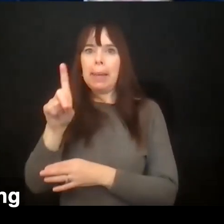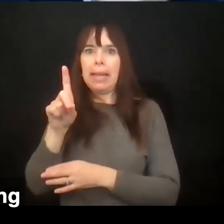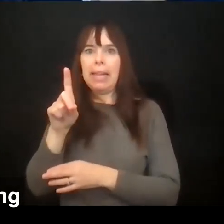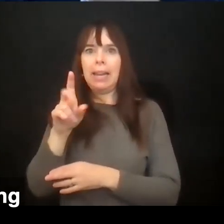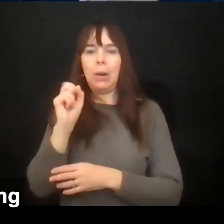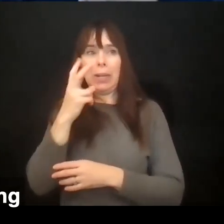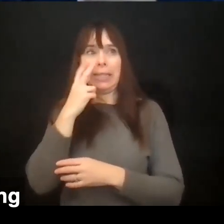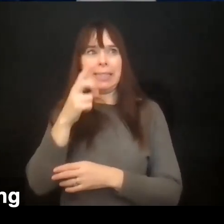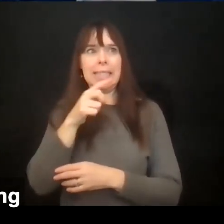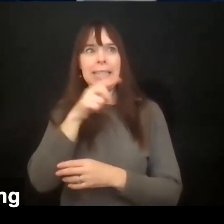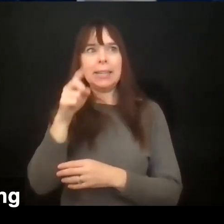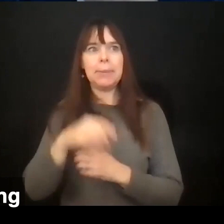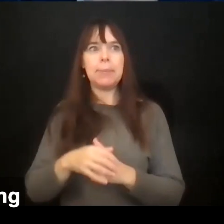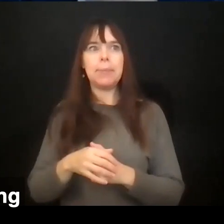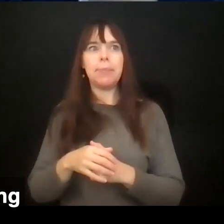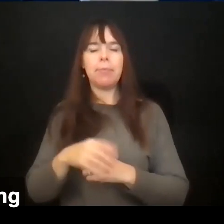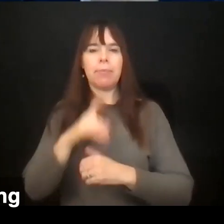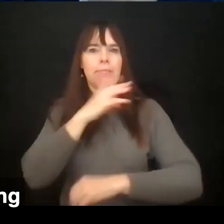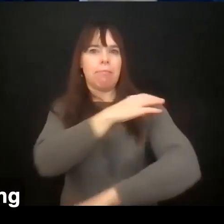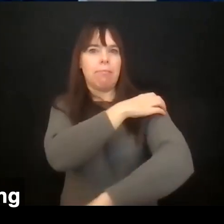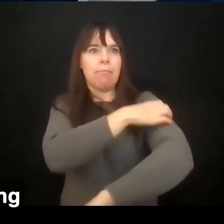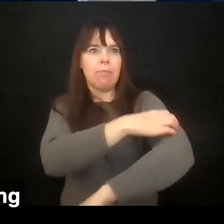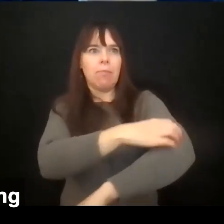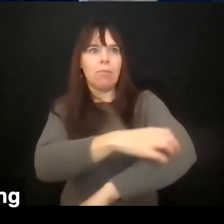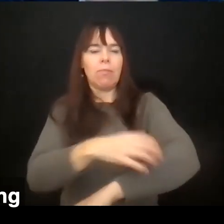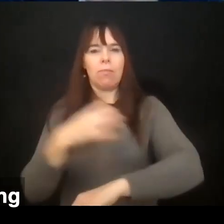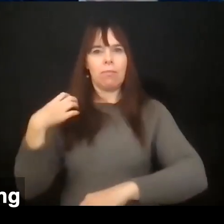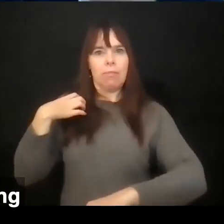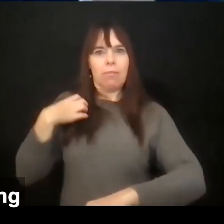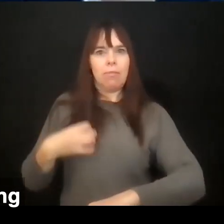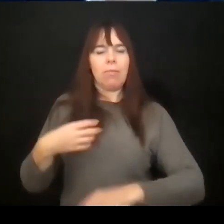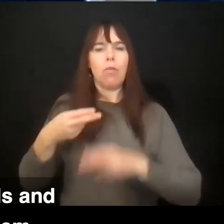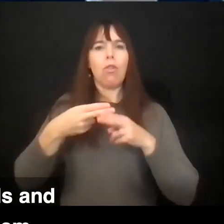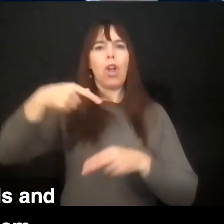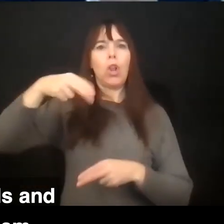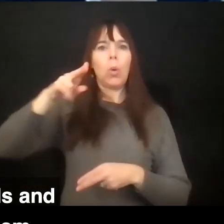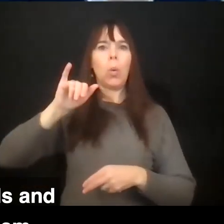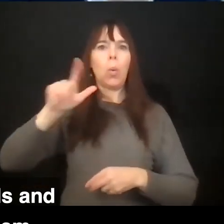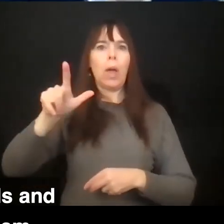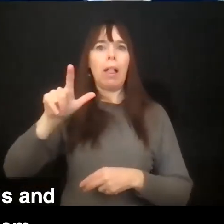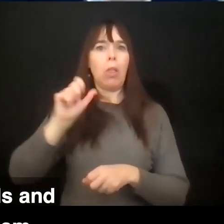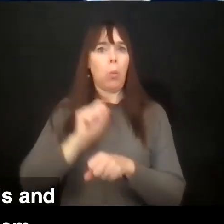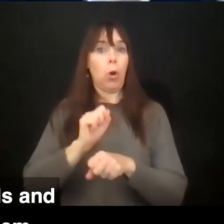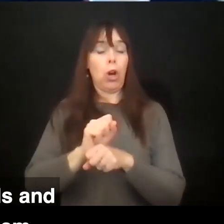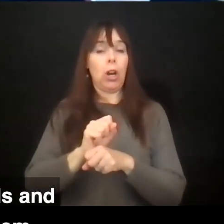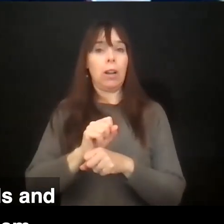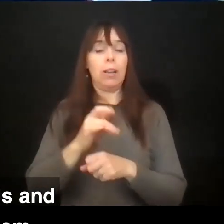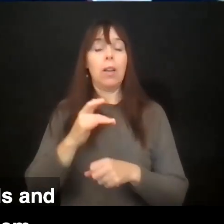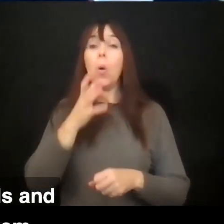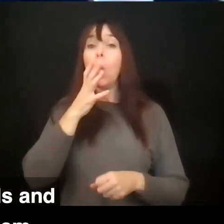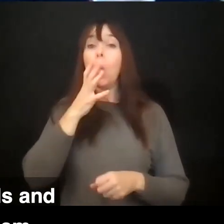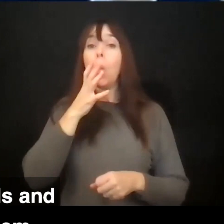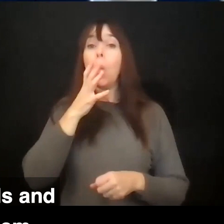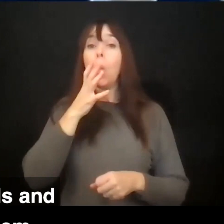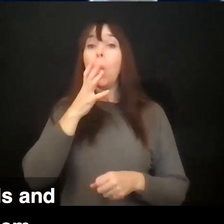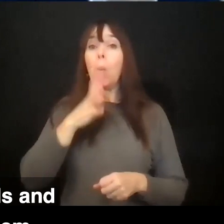here we're seeing a lot of quill work. Women would